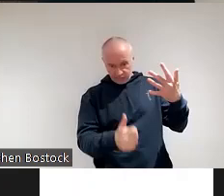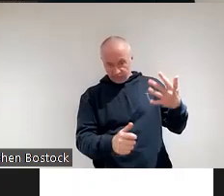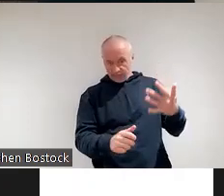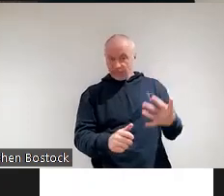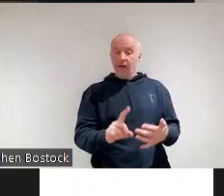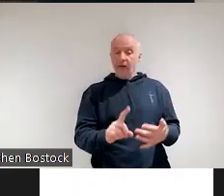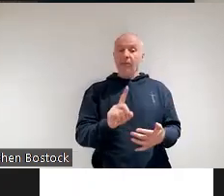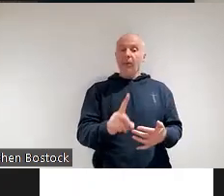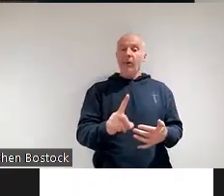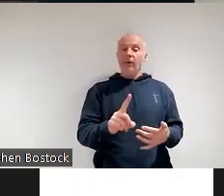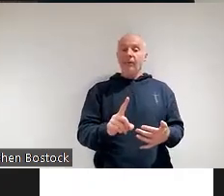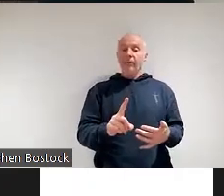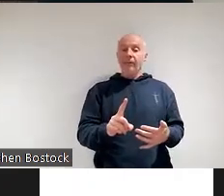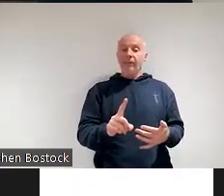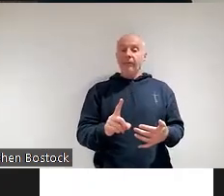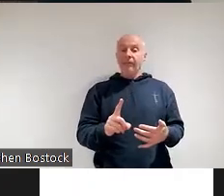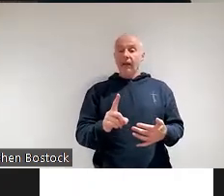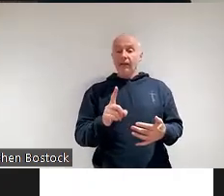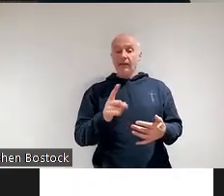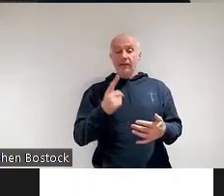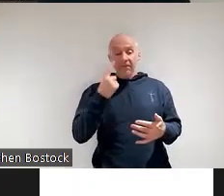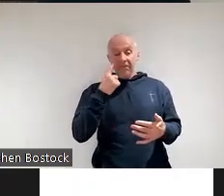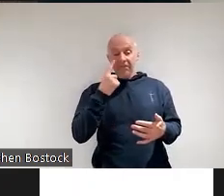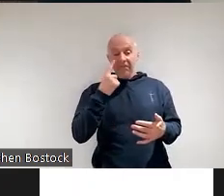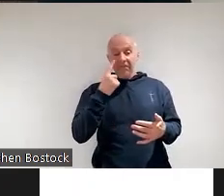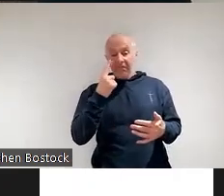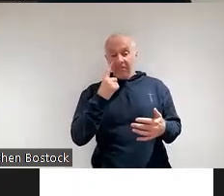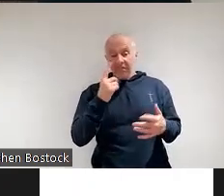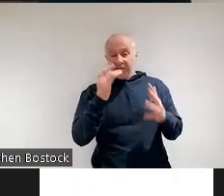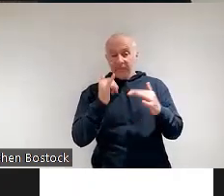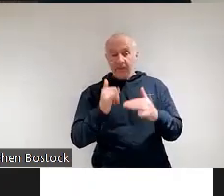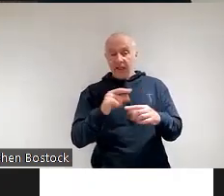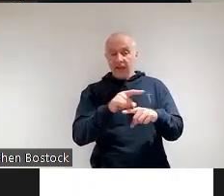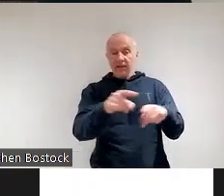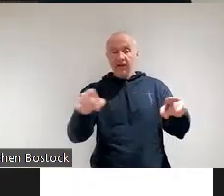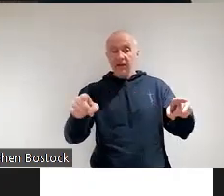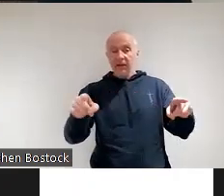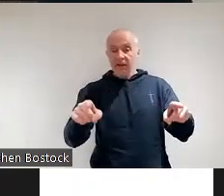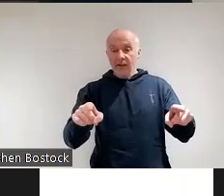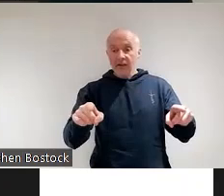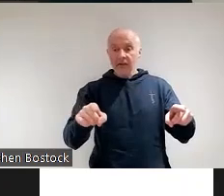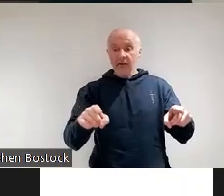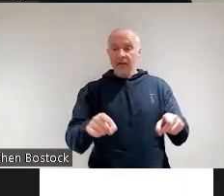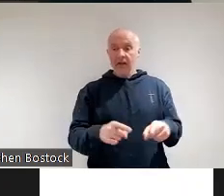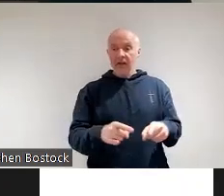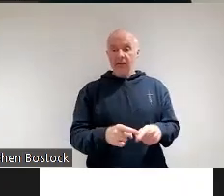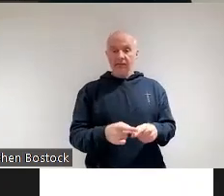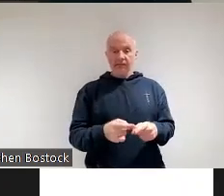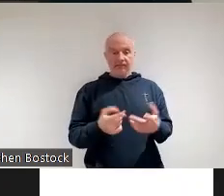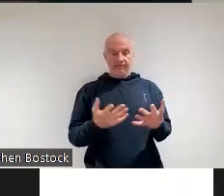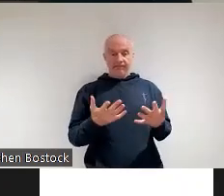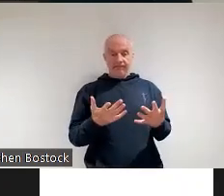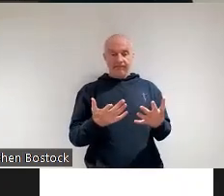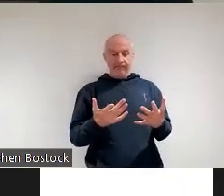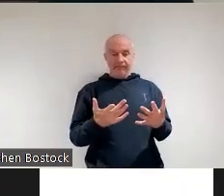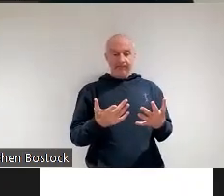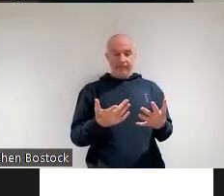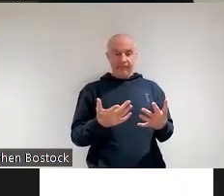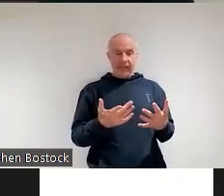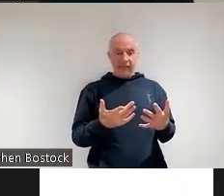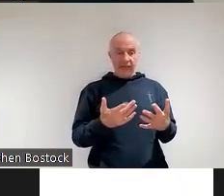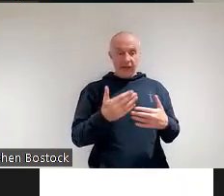if you put it outside in the environment, because of the crucial environment out there, if it can only work 3 days, or let's say three